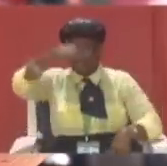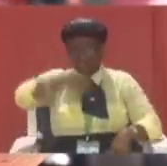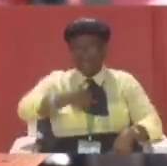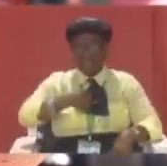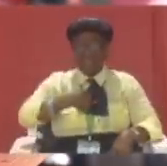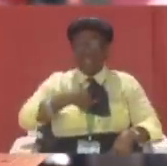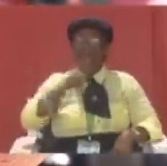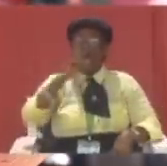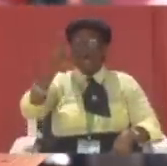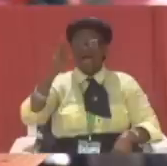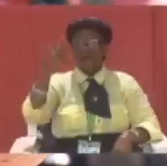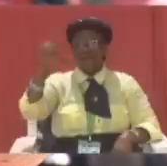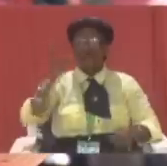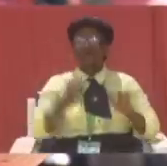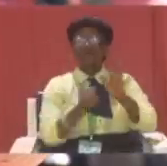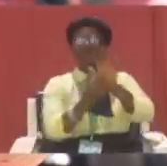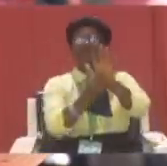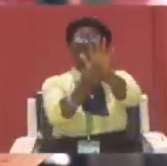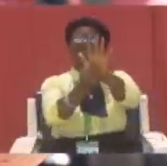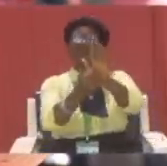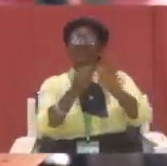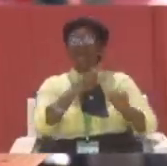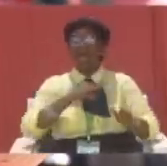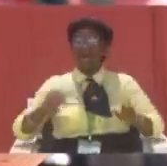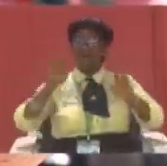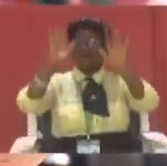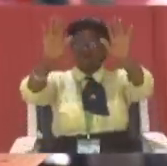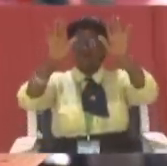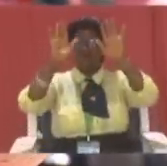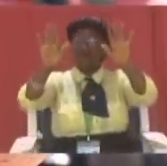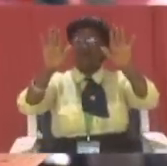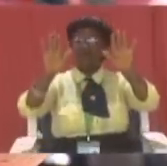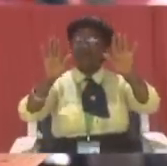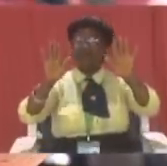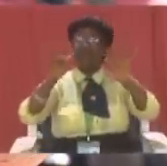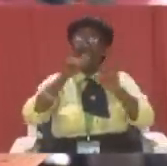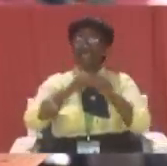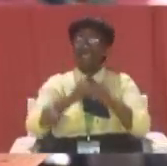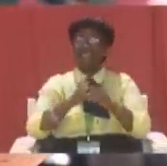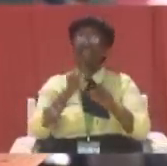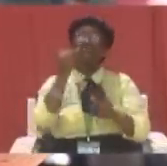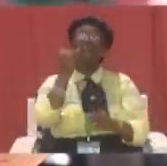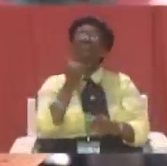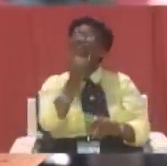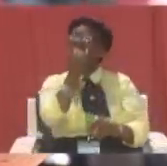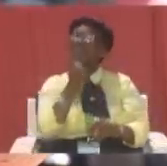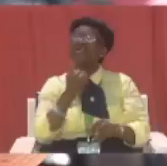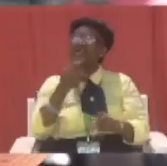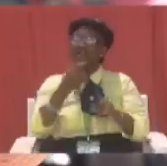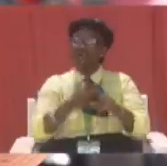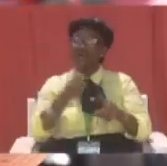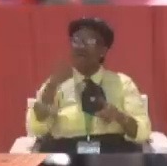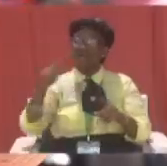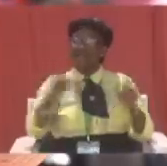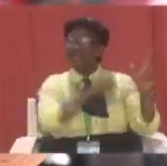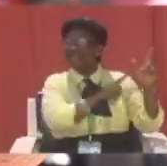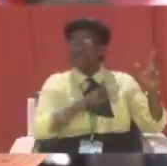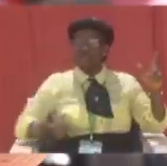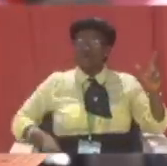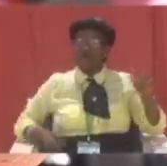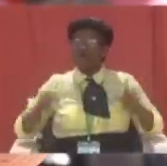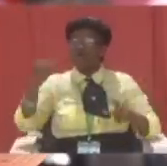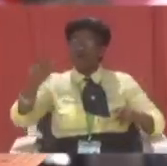for wonders in Israel from the Lord of hosts, which